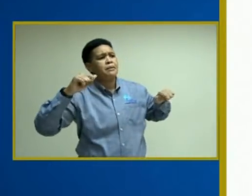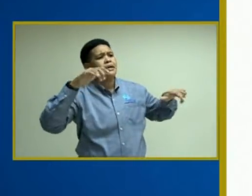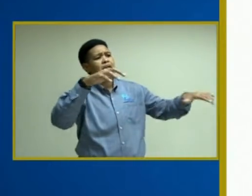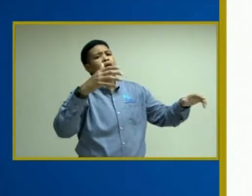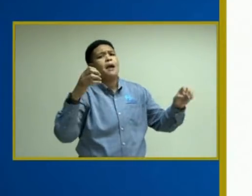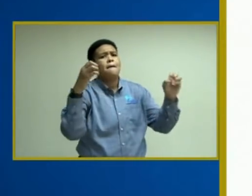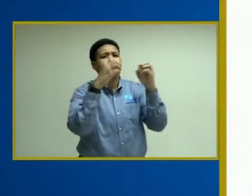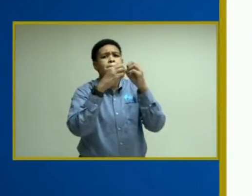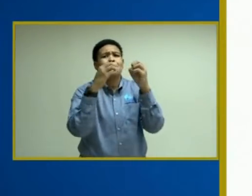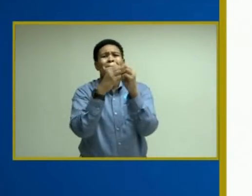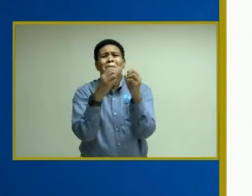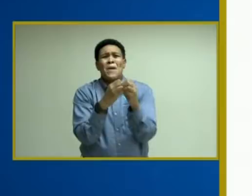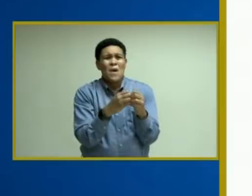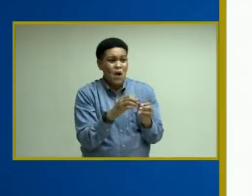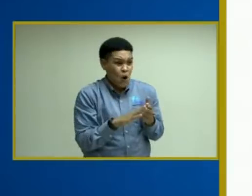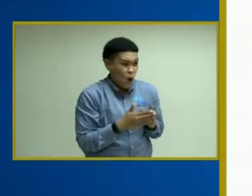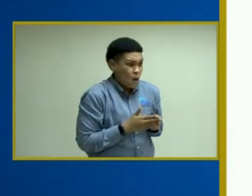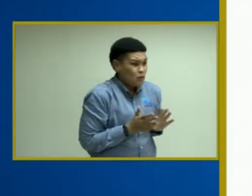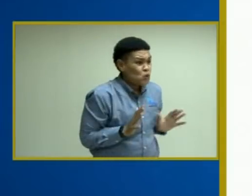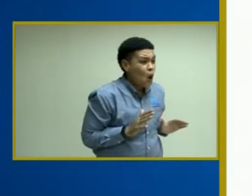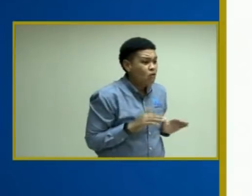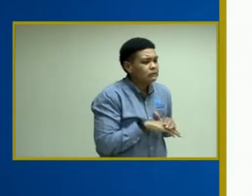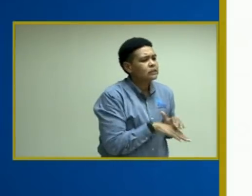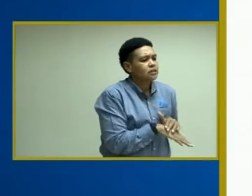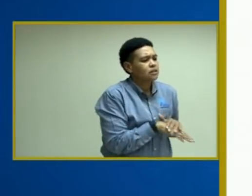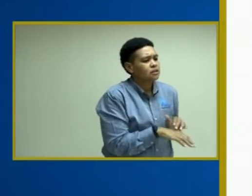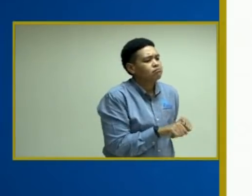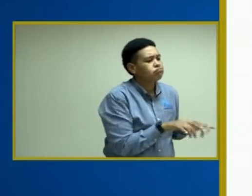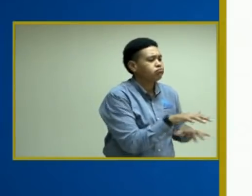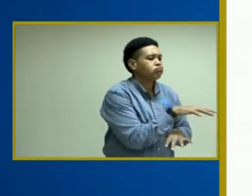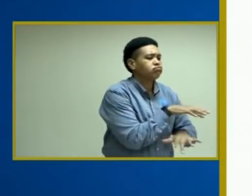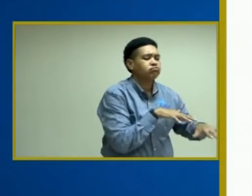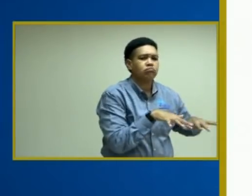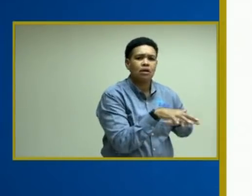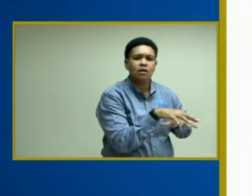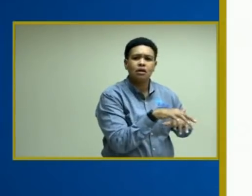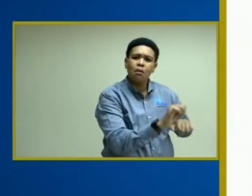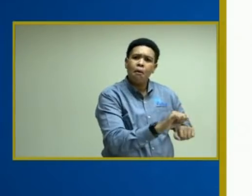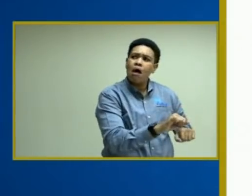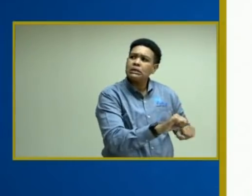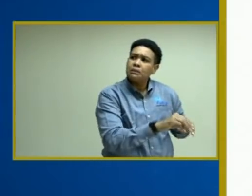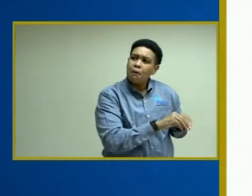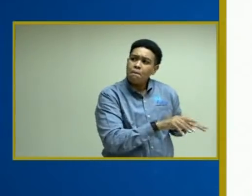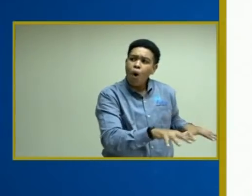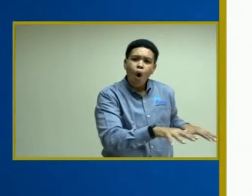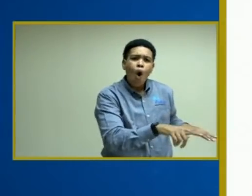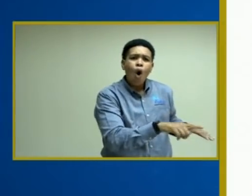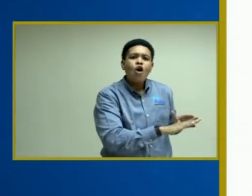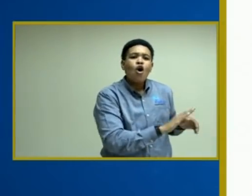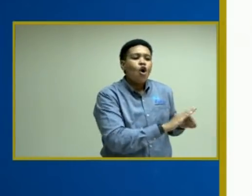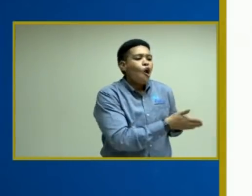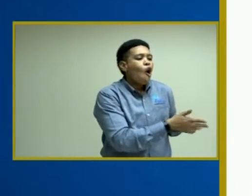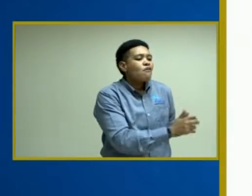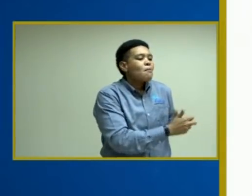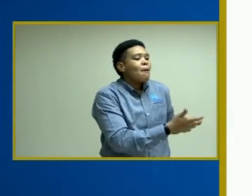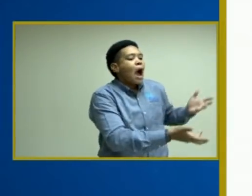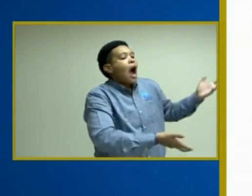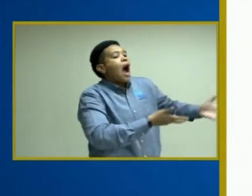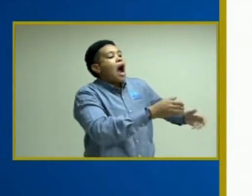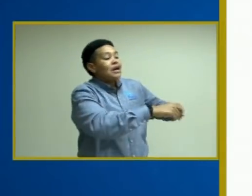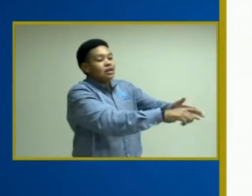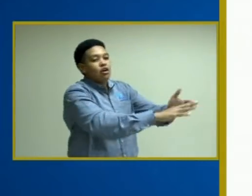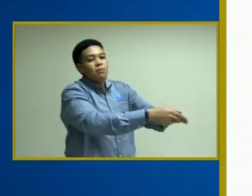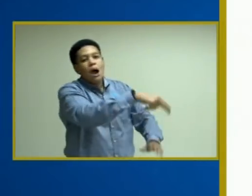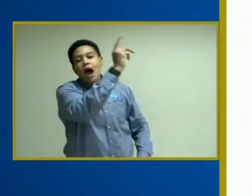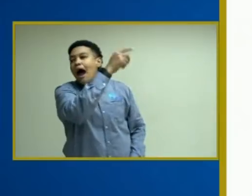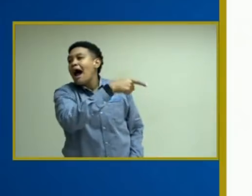more denser communities, that the possibility of outbreaks of COVID-19 within these communities are